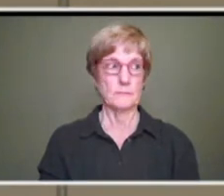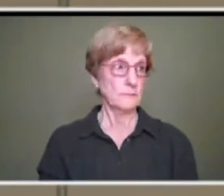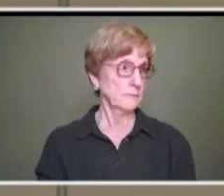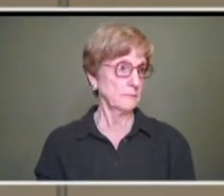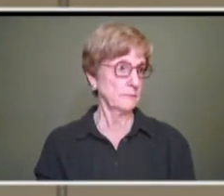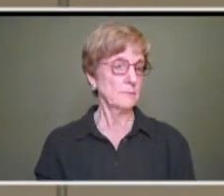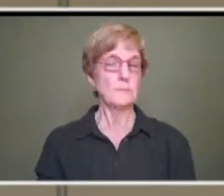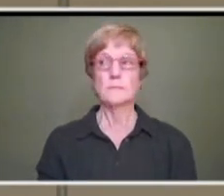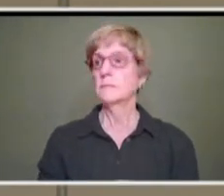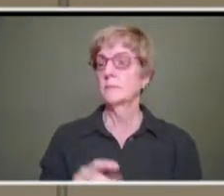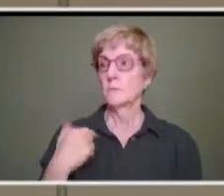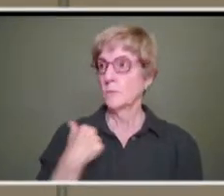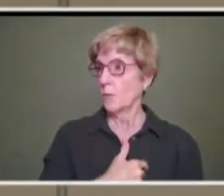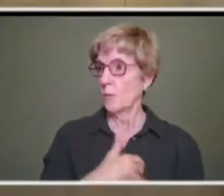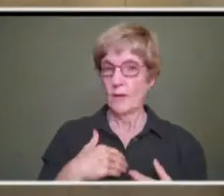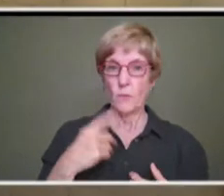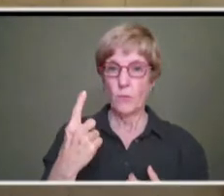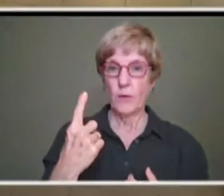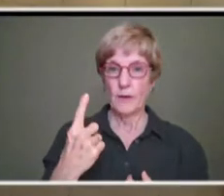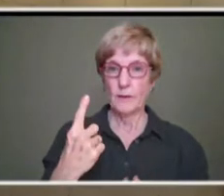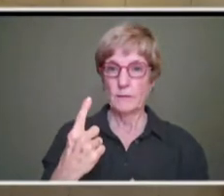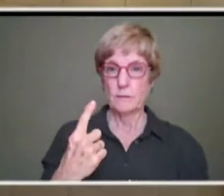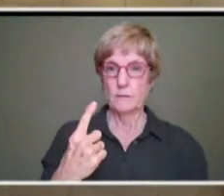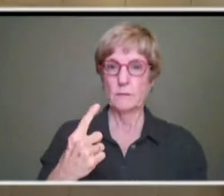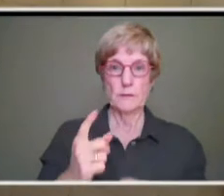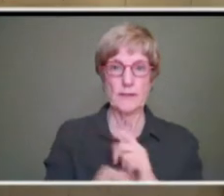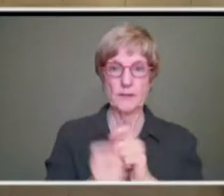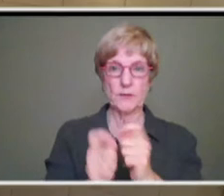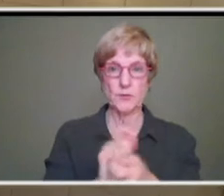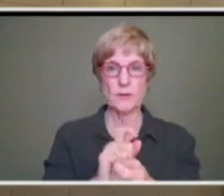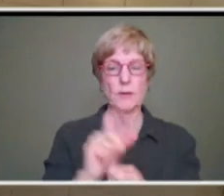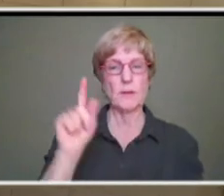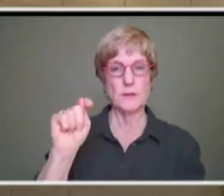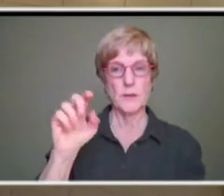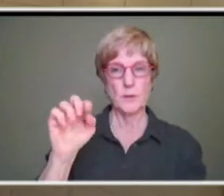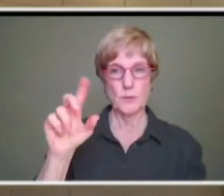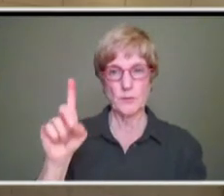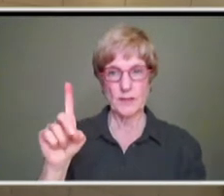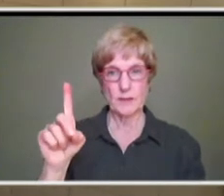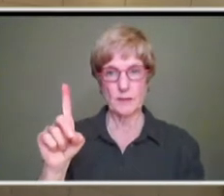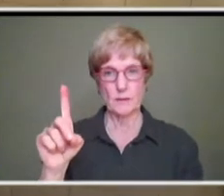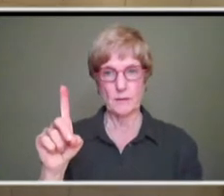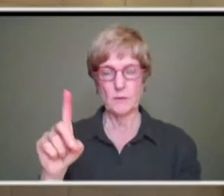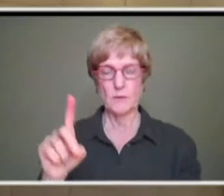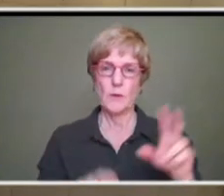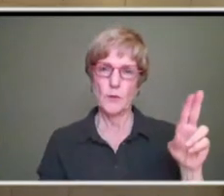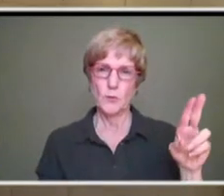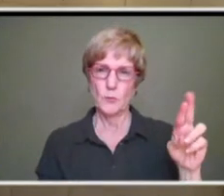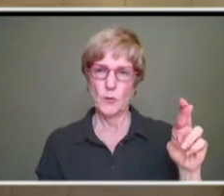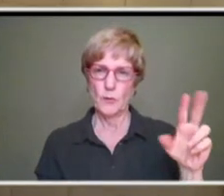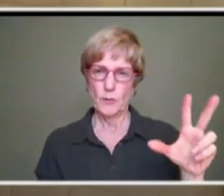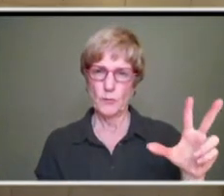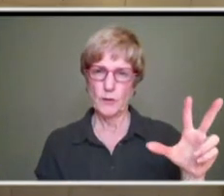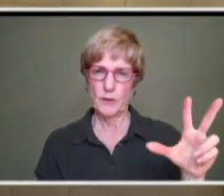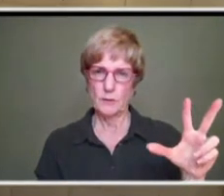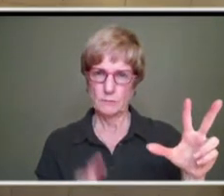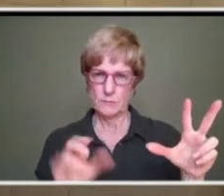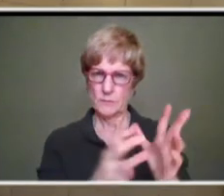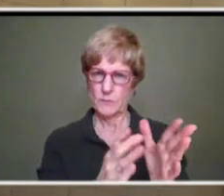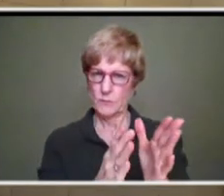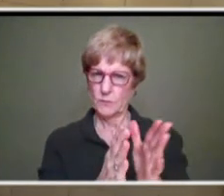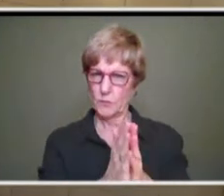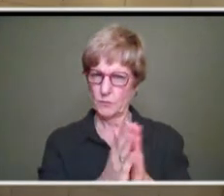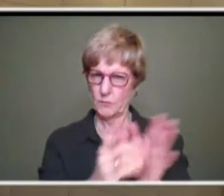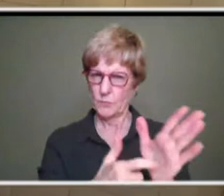don't we have one that had a change from the Tod who are you are three is that require isn't that